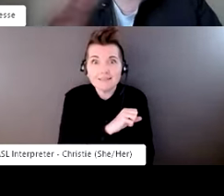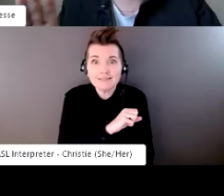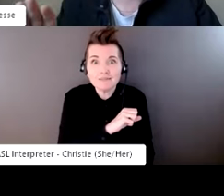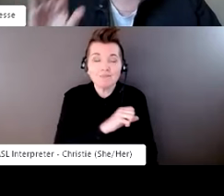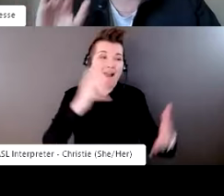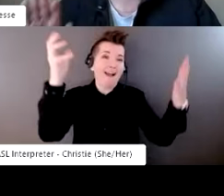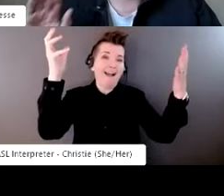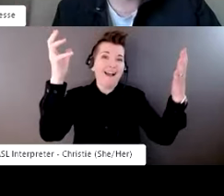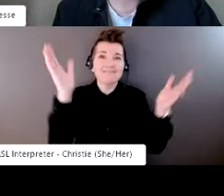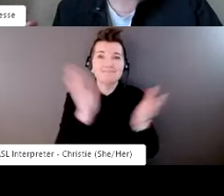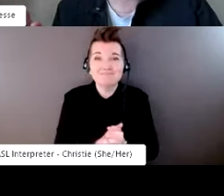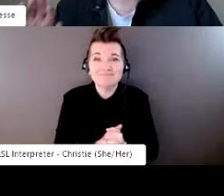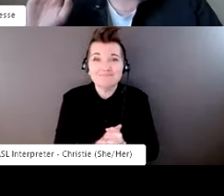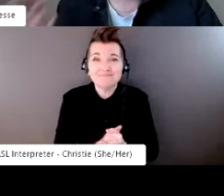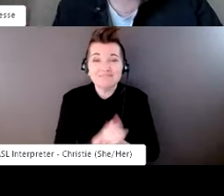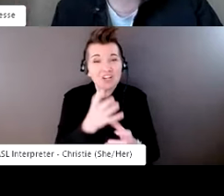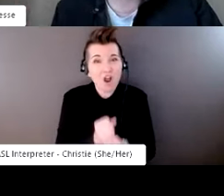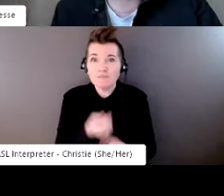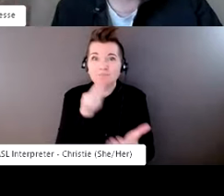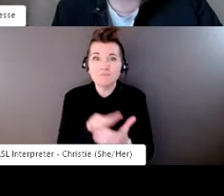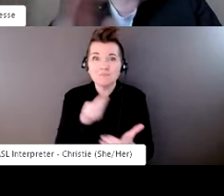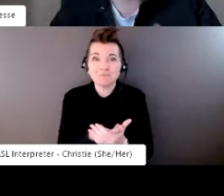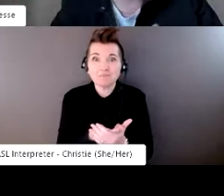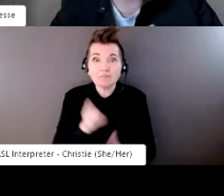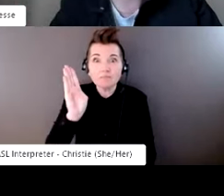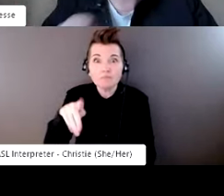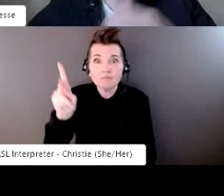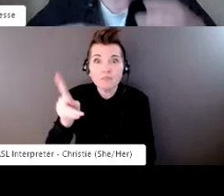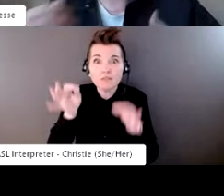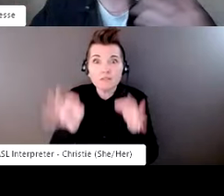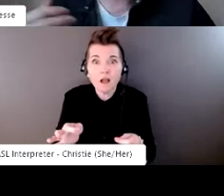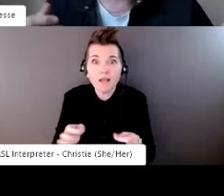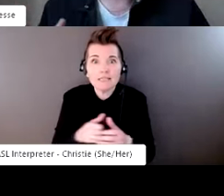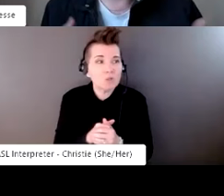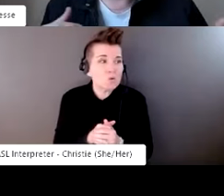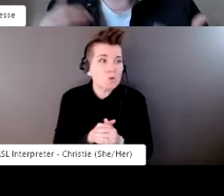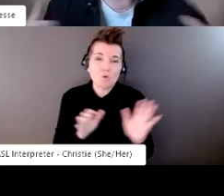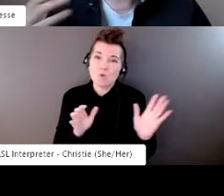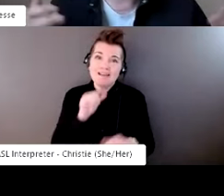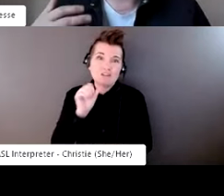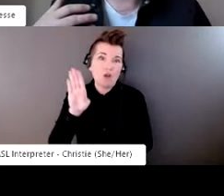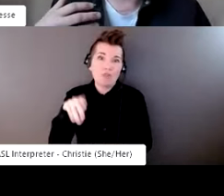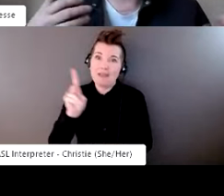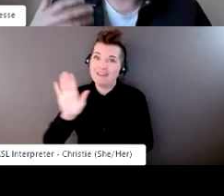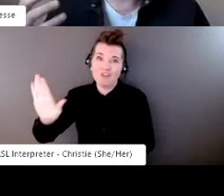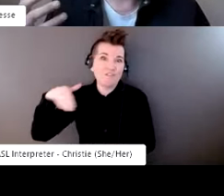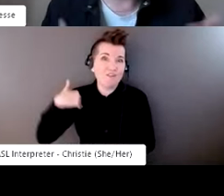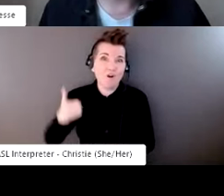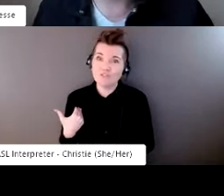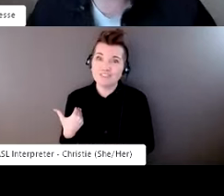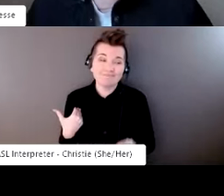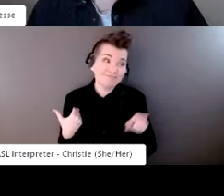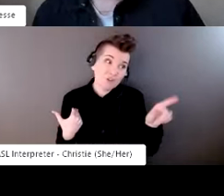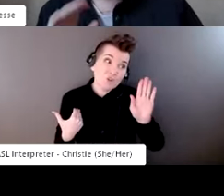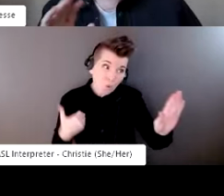decided, eh, this is actually the person's fault, not the bank's. So they don't need to, like, it wasn't fraud. They don't need to try to get that money